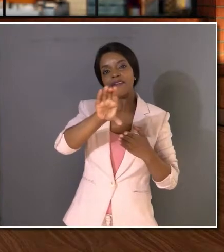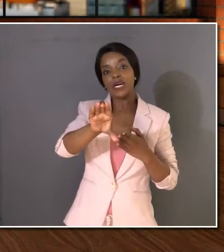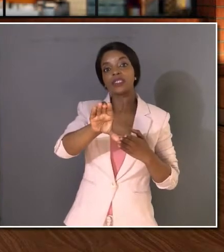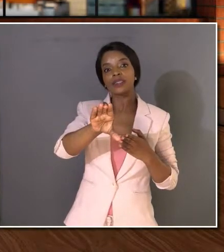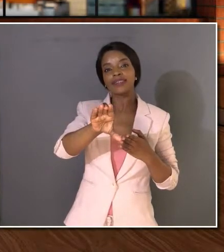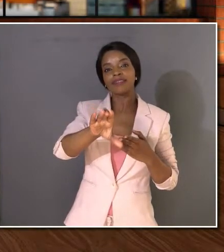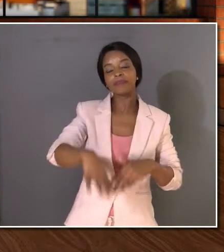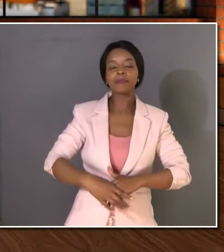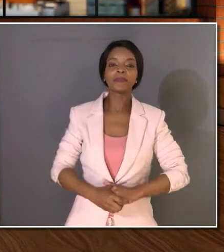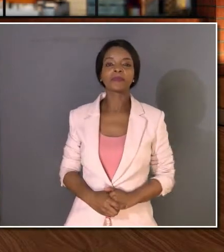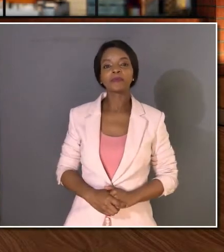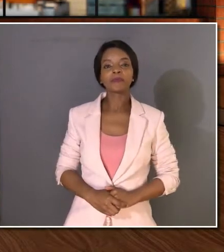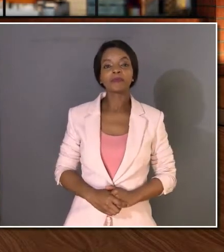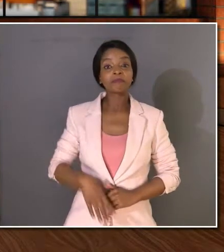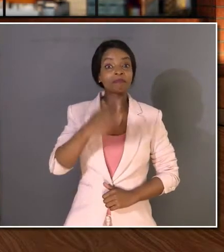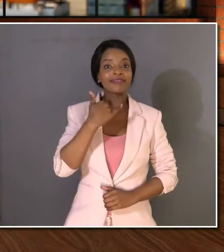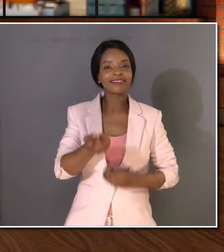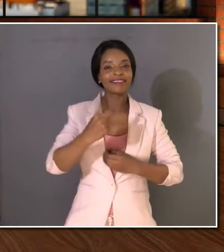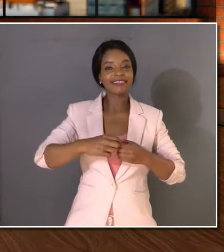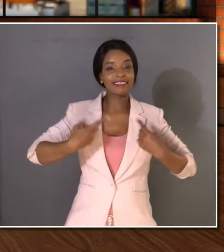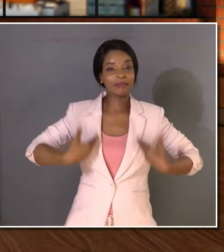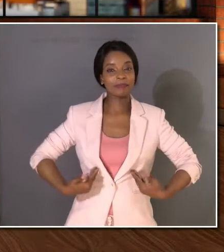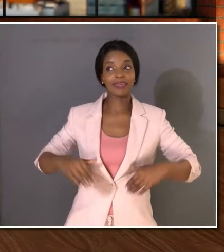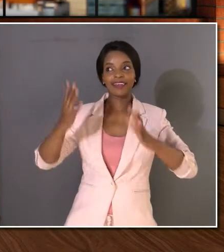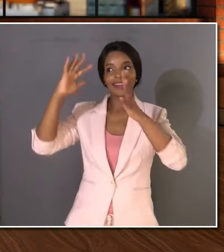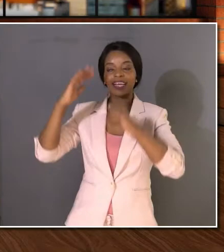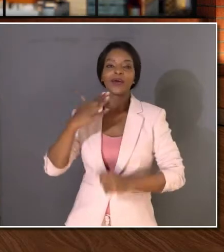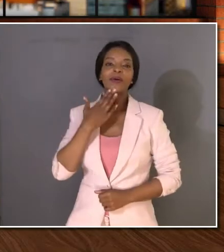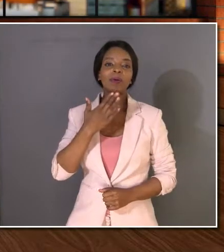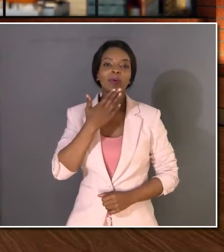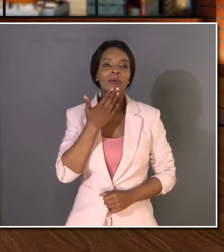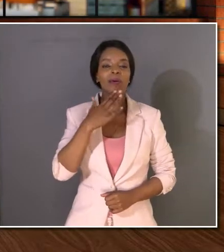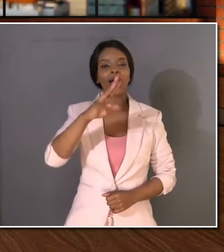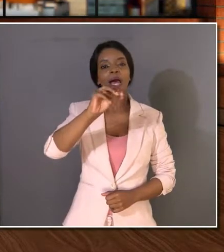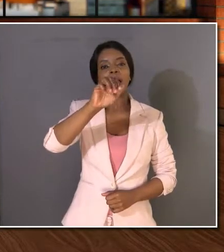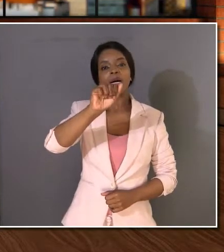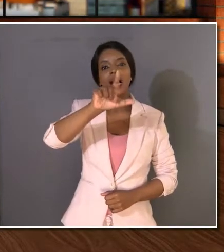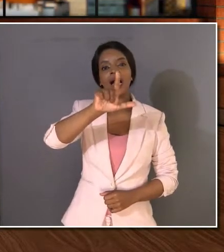Please join me in congratulating Mali Mobile Application,